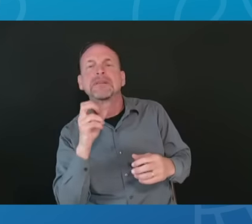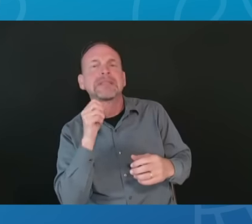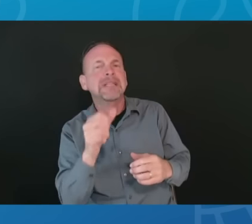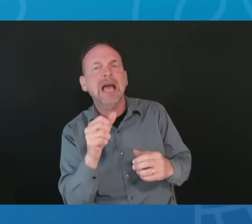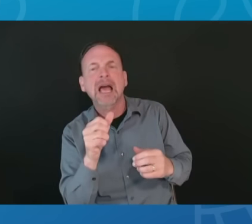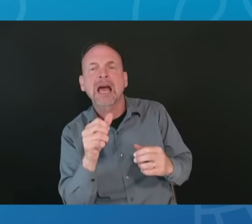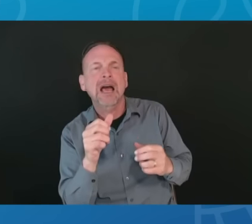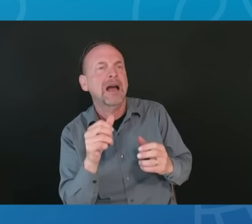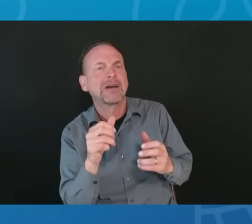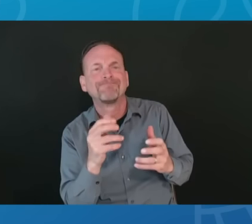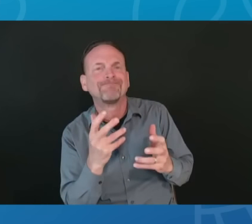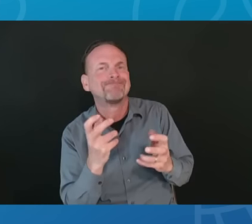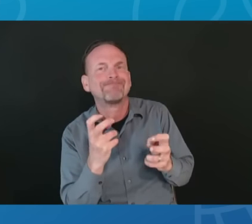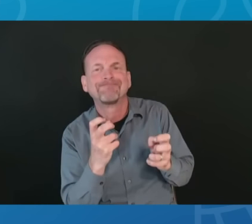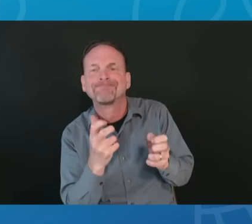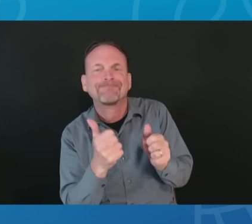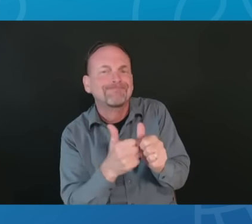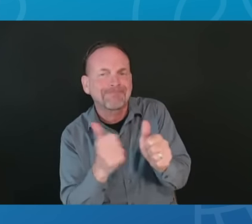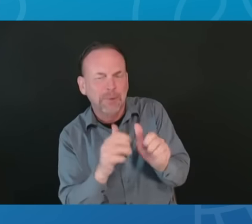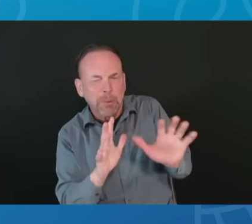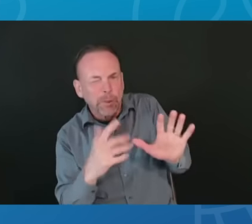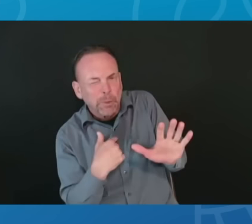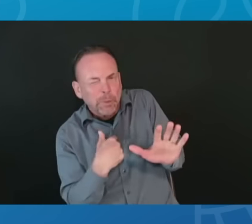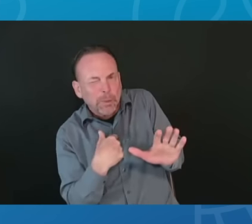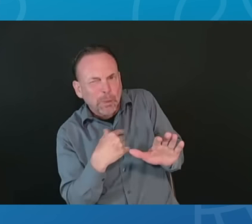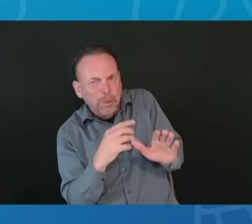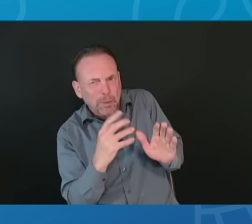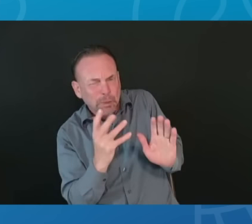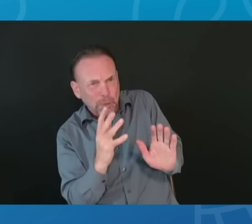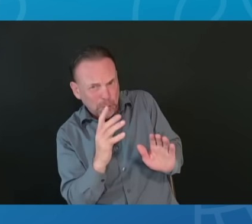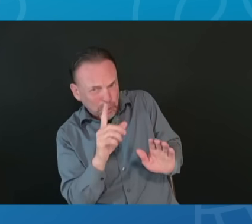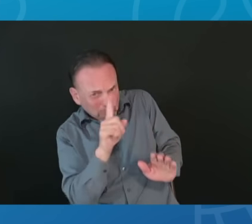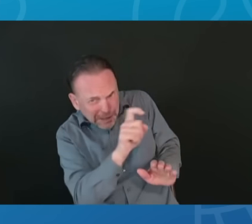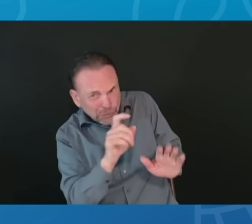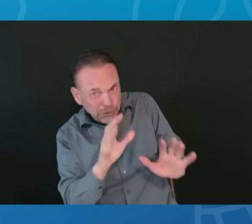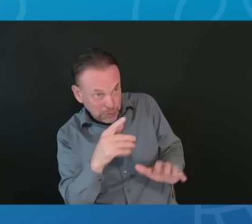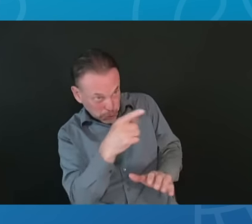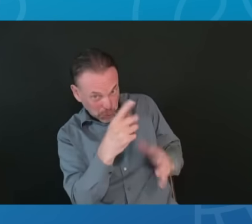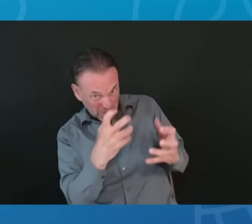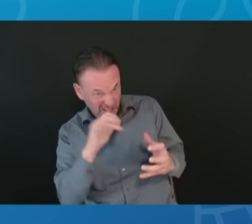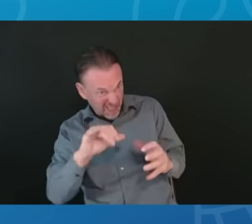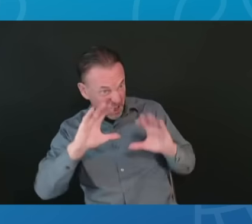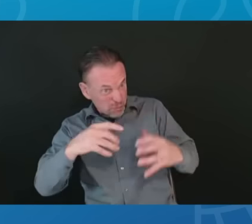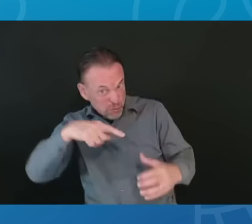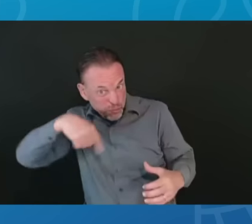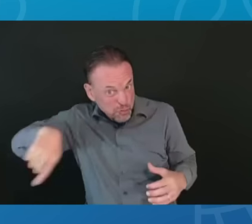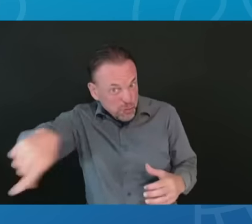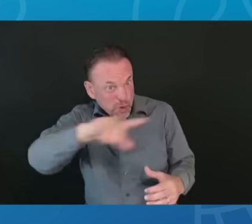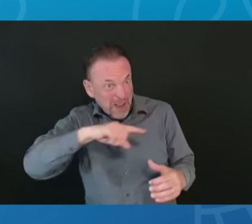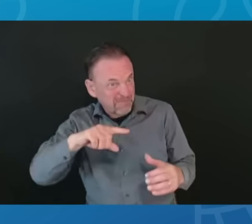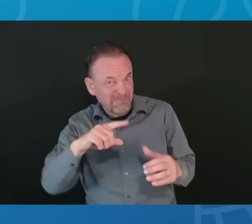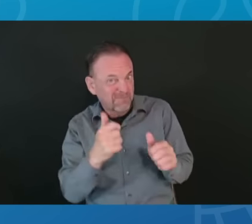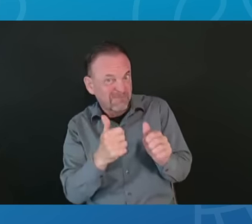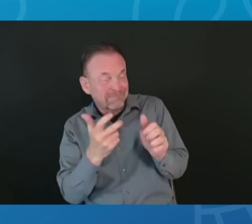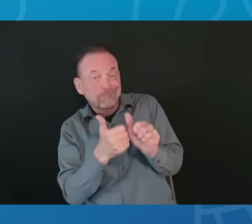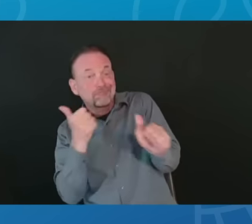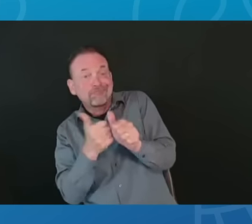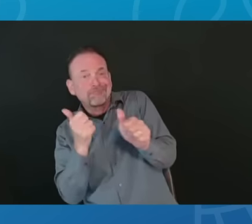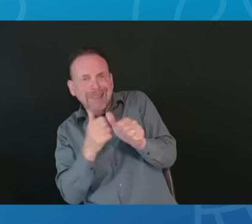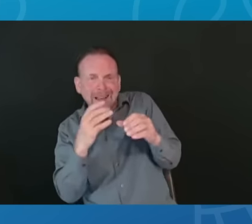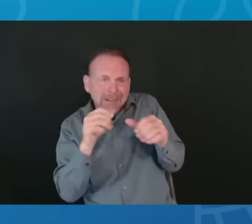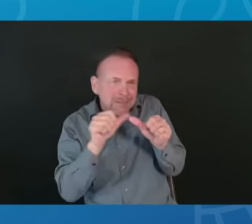to keep the peace, or do you want them just to sit there and do... and watch? Ultimately, we want to see their role as one that